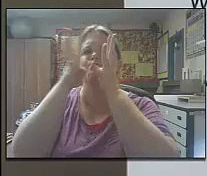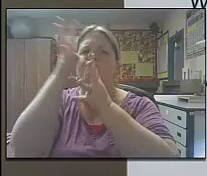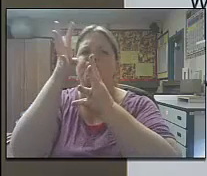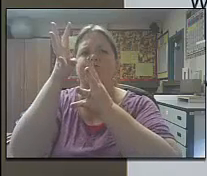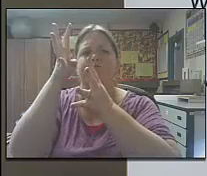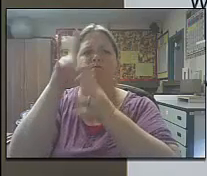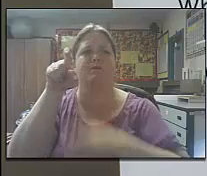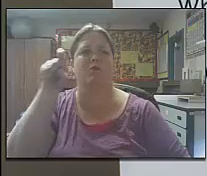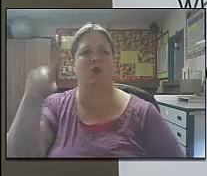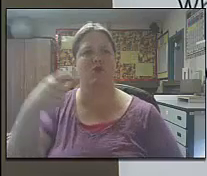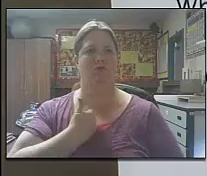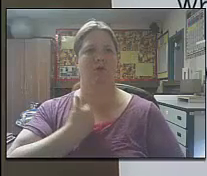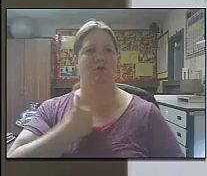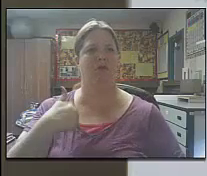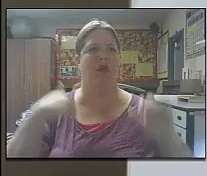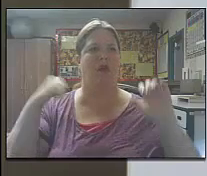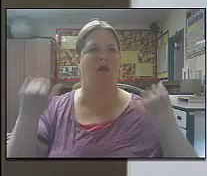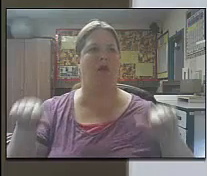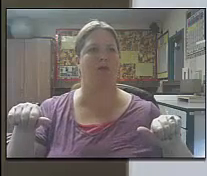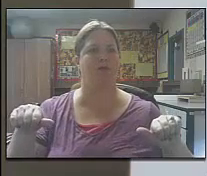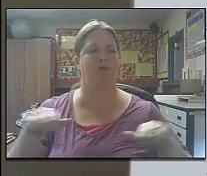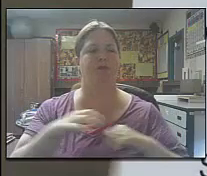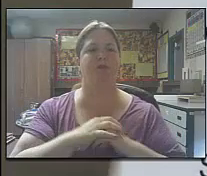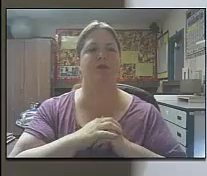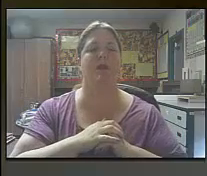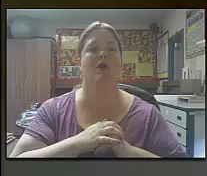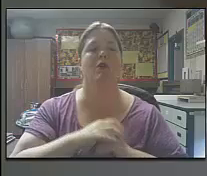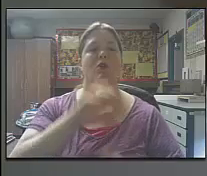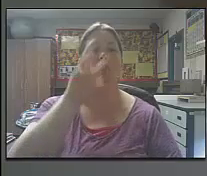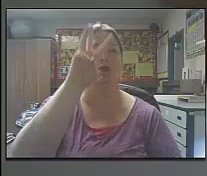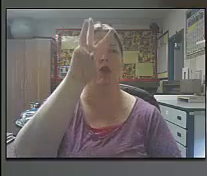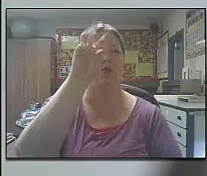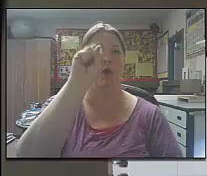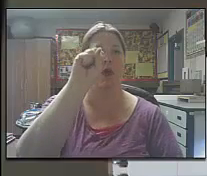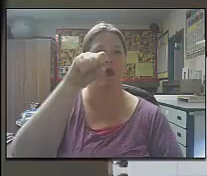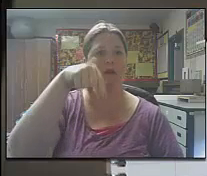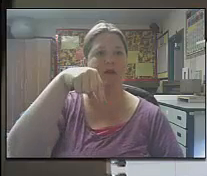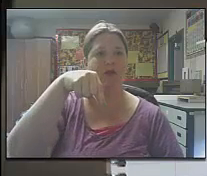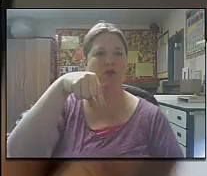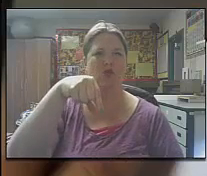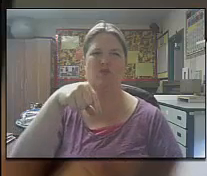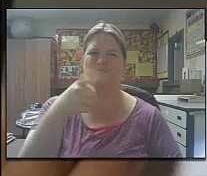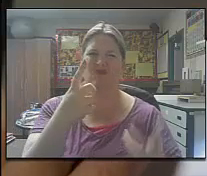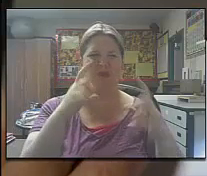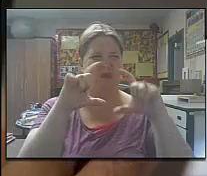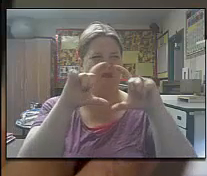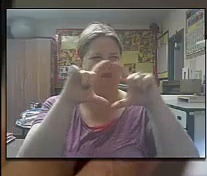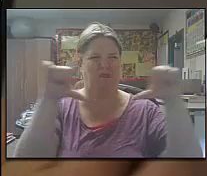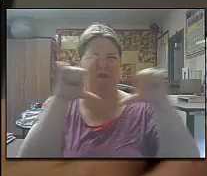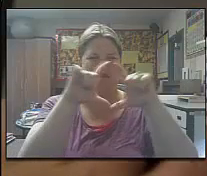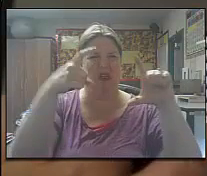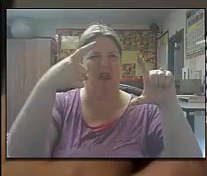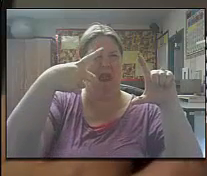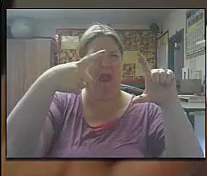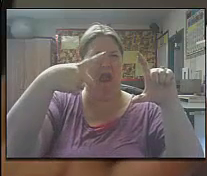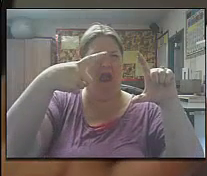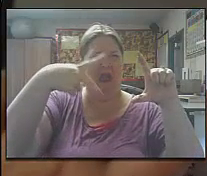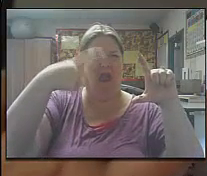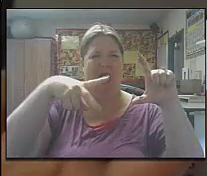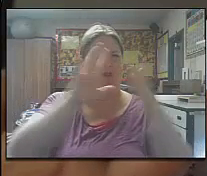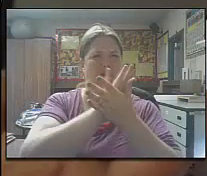for some of the other kids. Your WSQ should only take up about half of the paper.